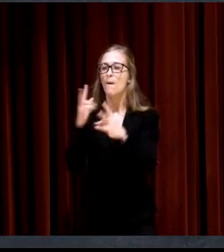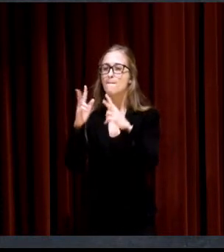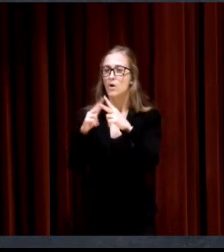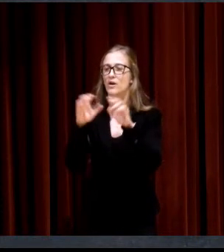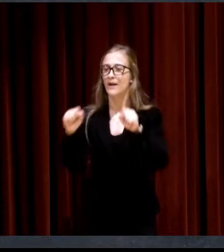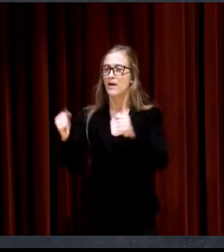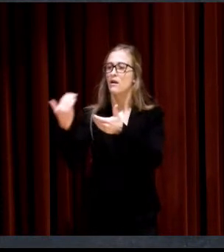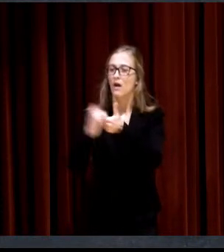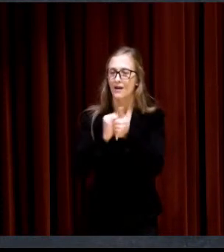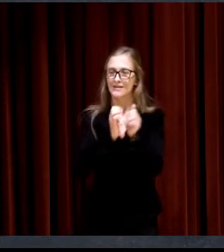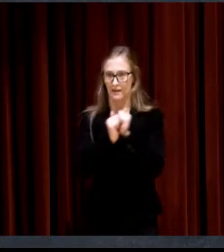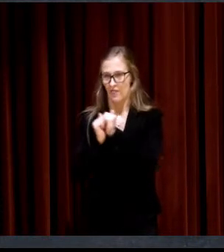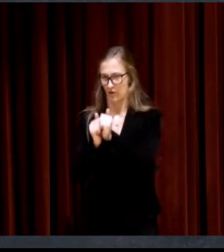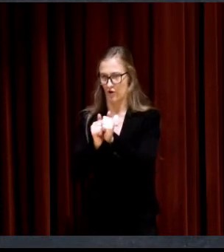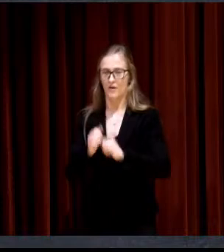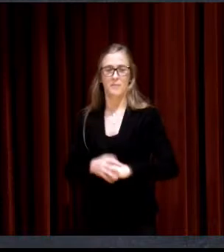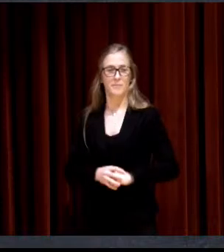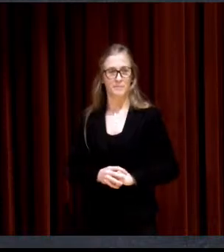together.